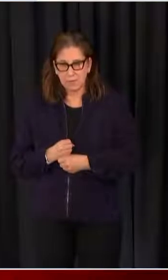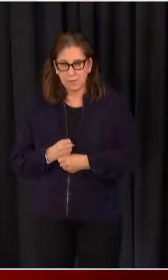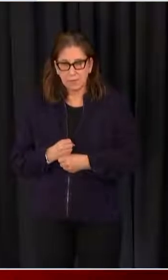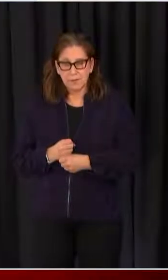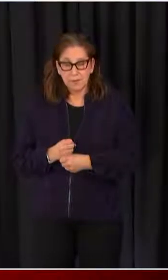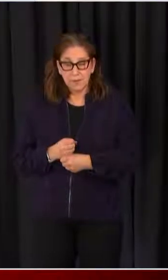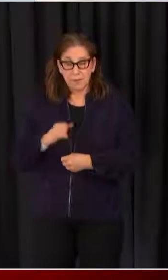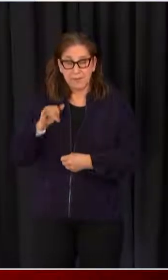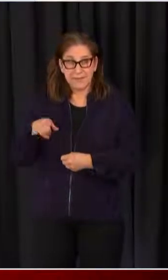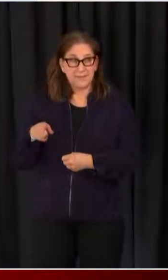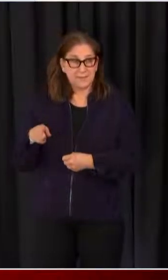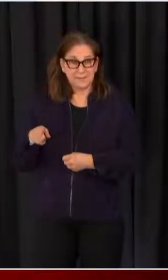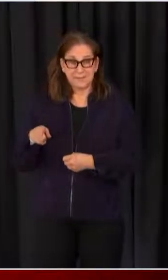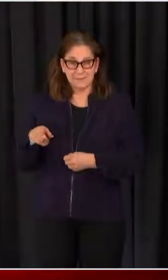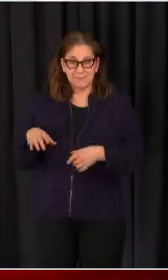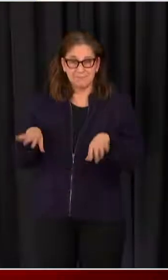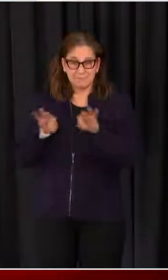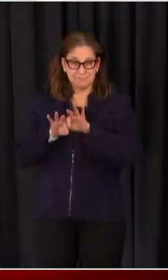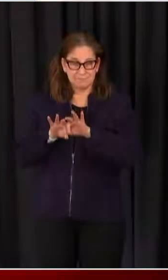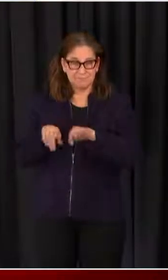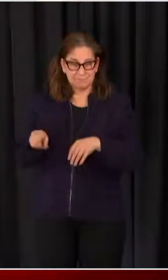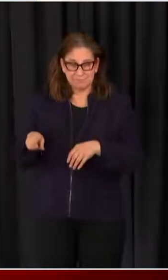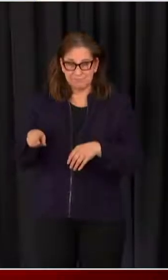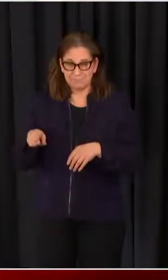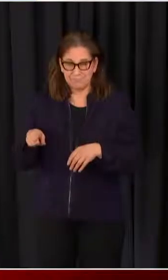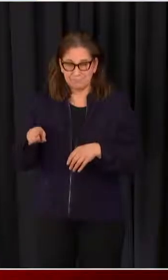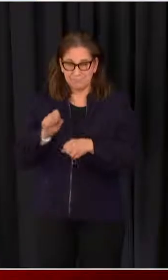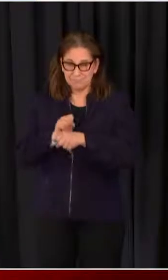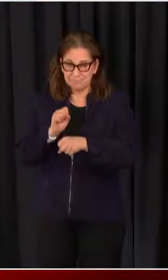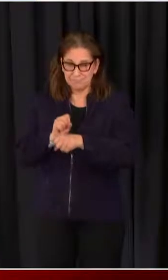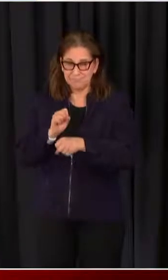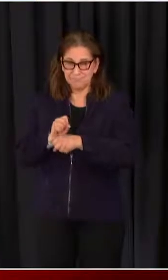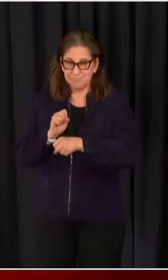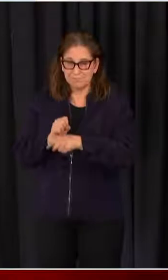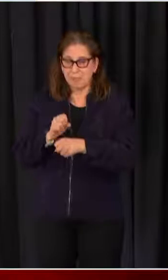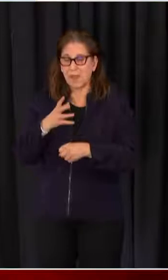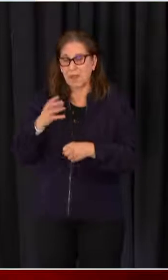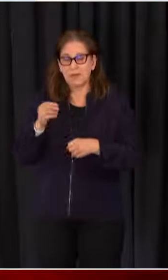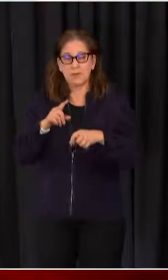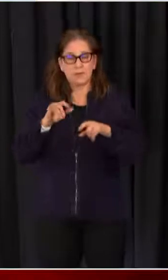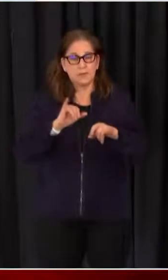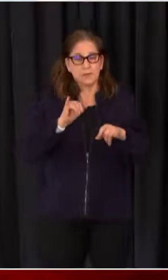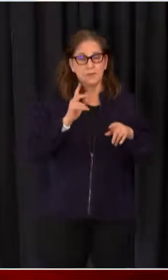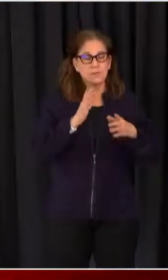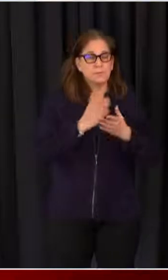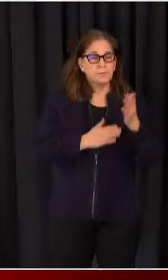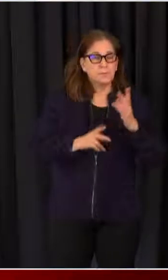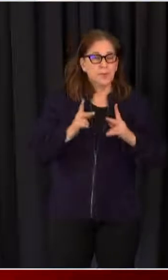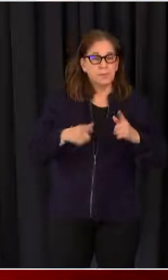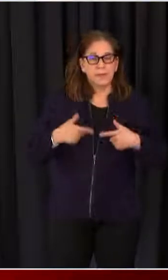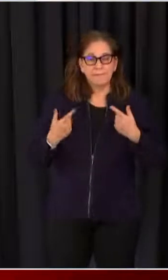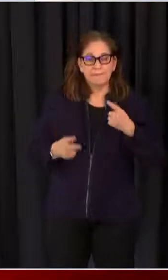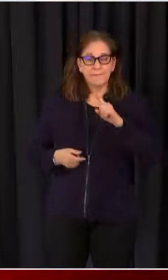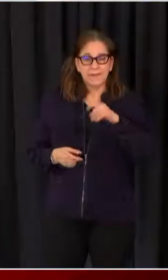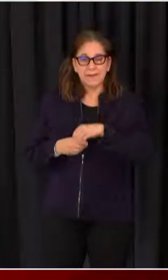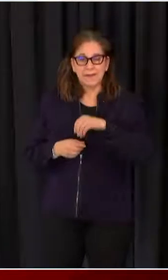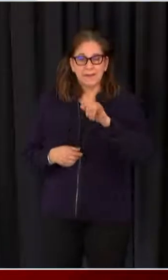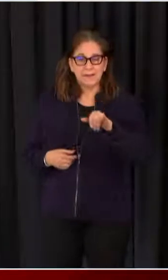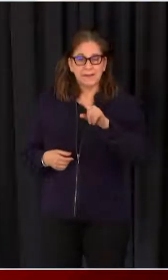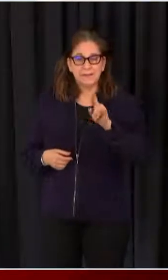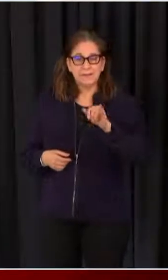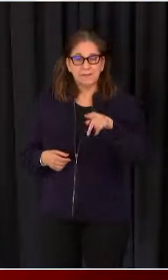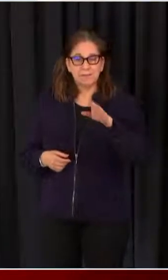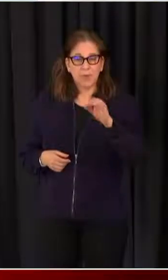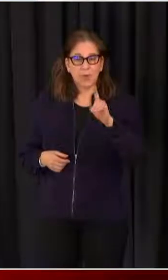I'm also referring to the zip codes that we have prioritized to ensure that where the most COVID-19 disease has happened in